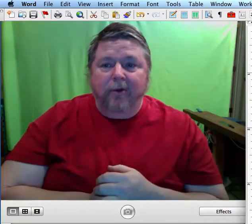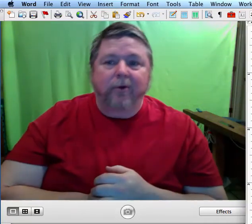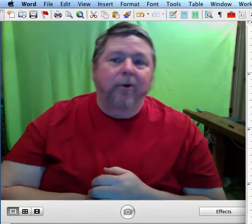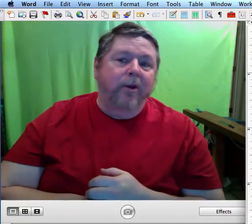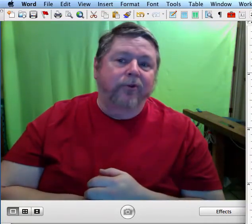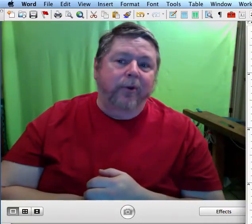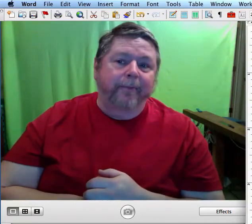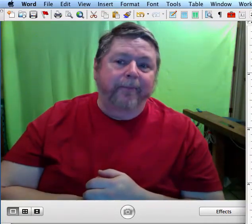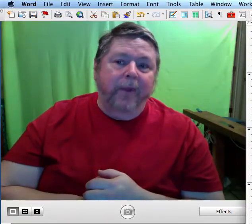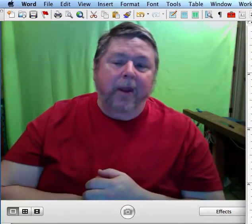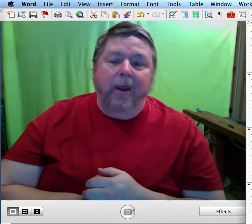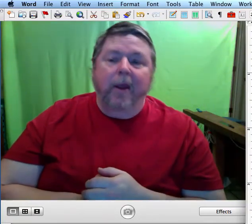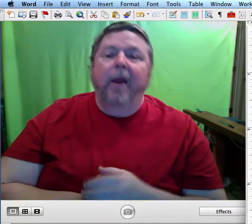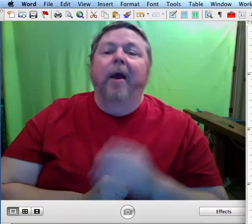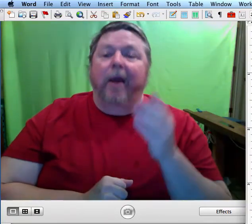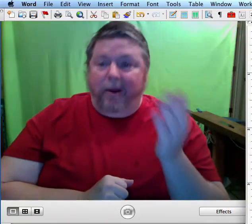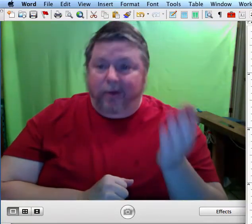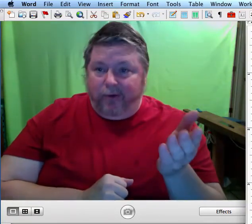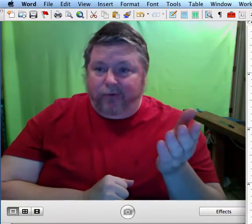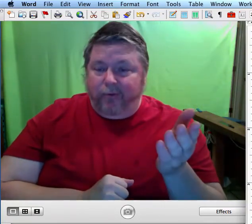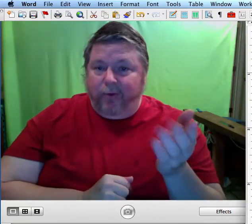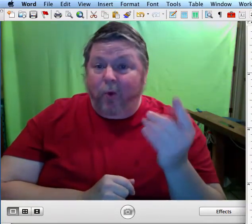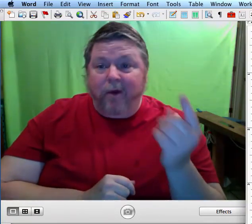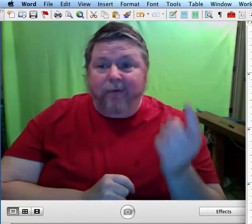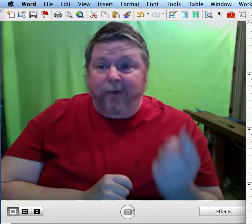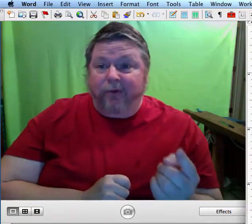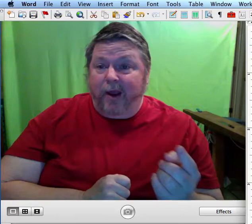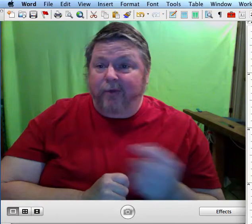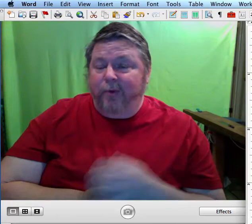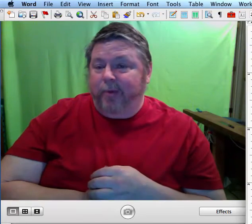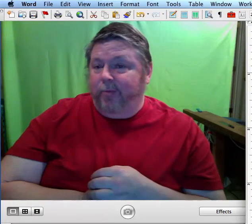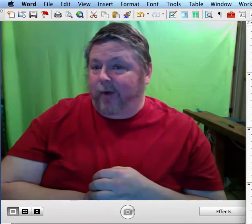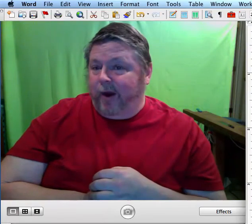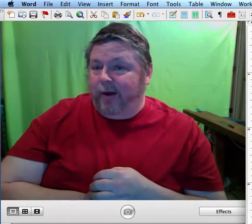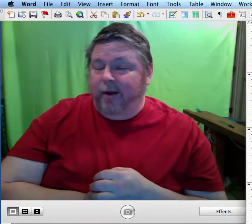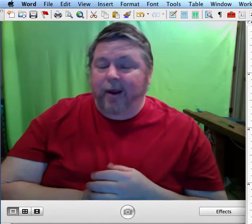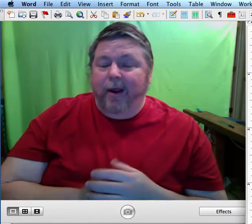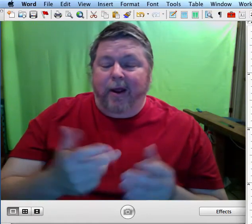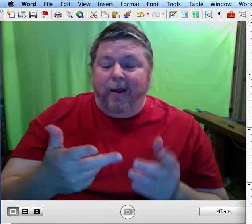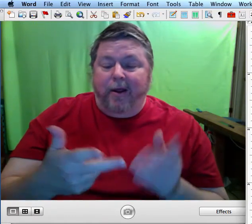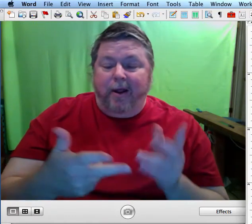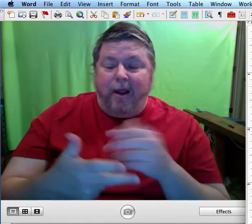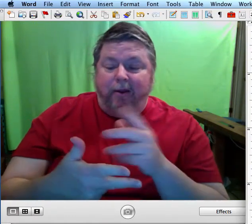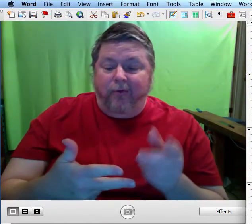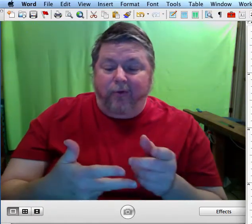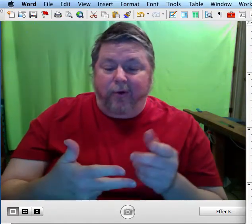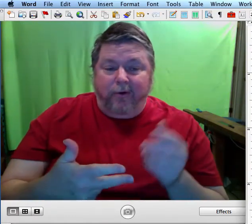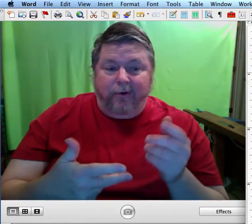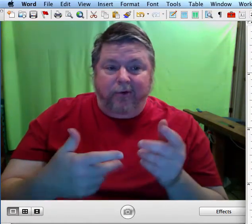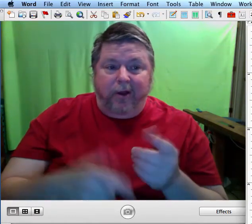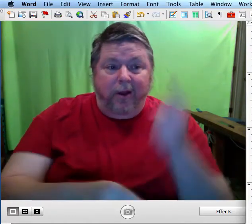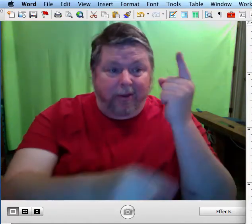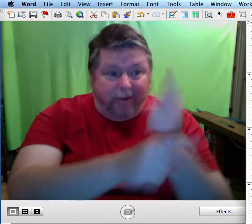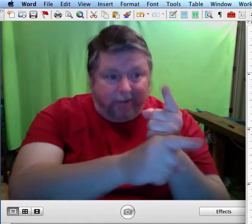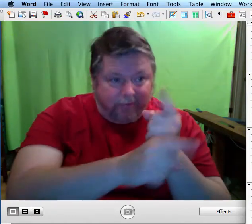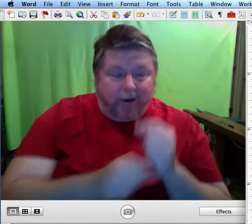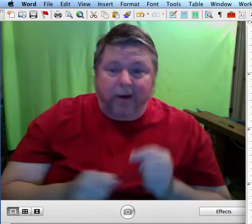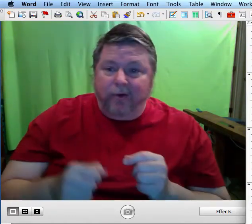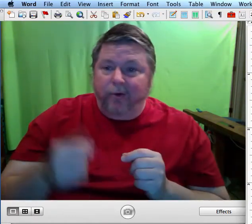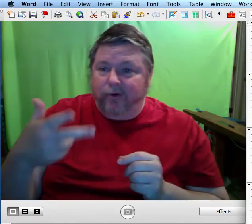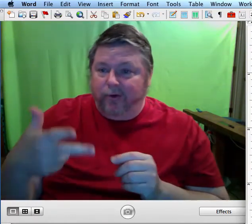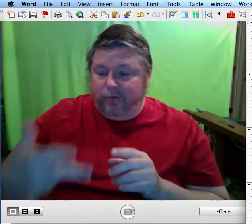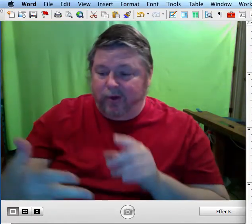to a question. And one of those signs would be provided, and therefore you see this